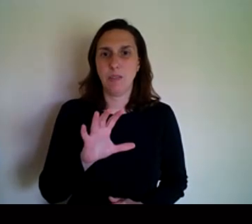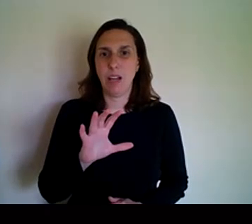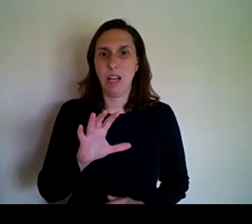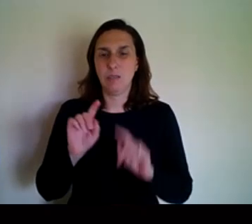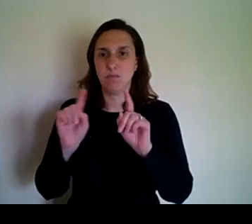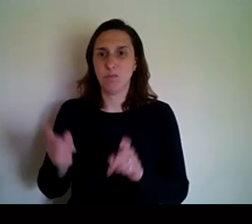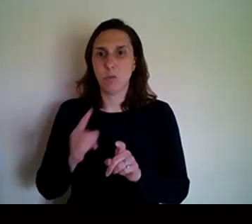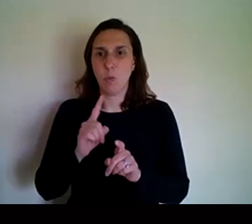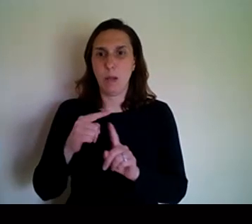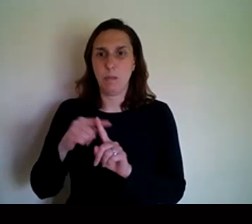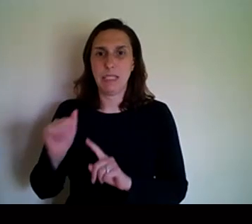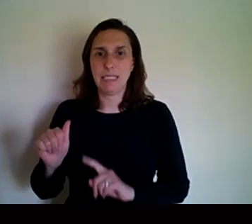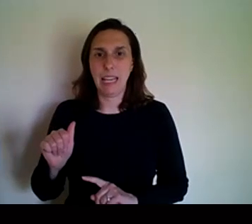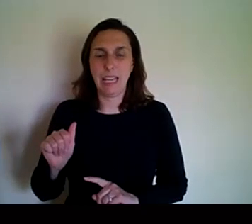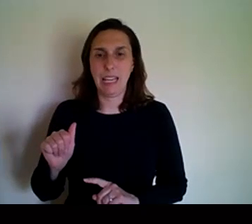I will distribute